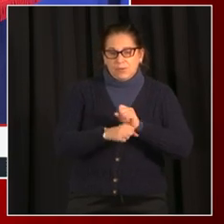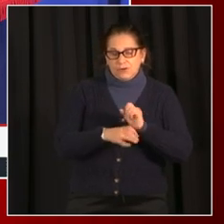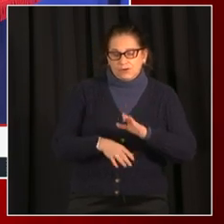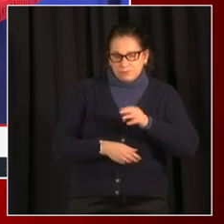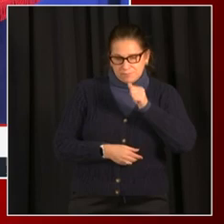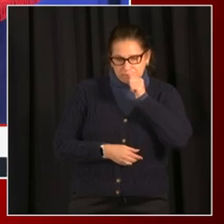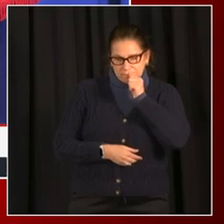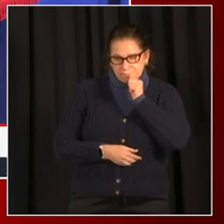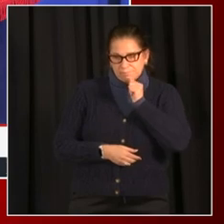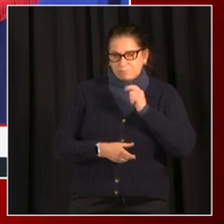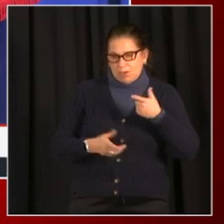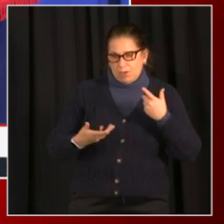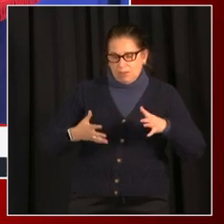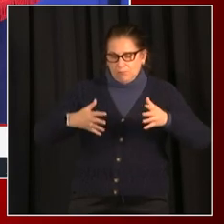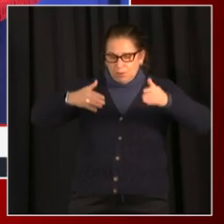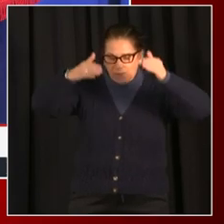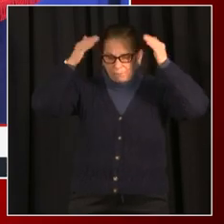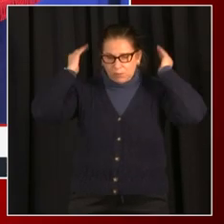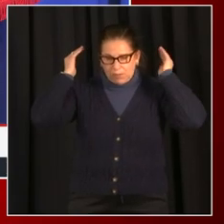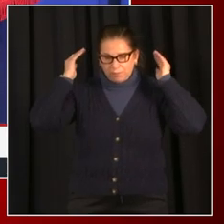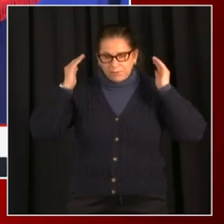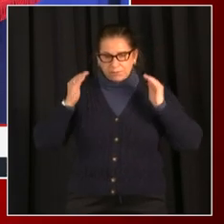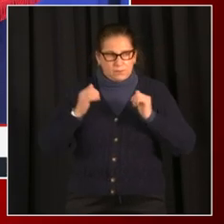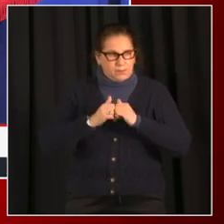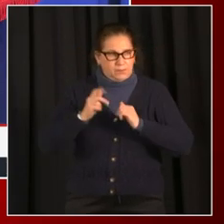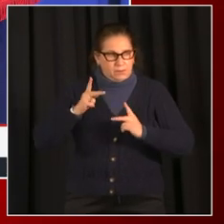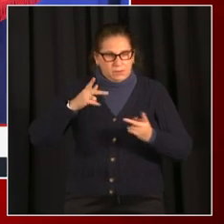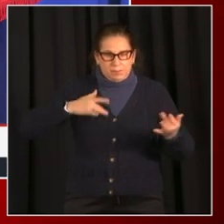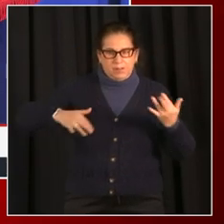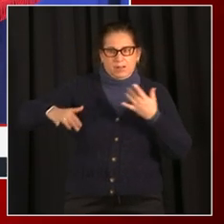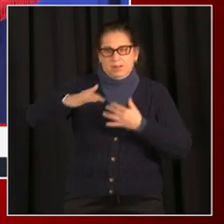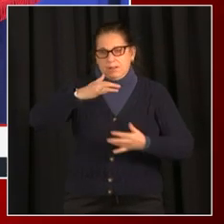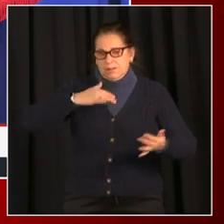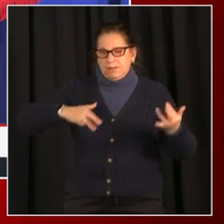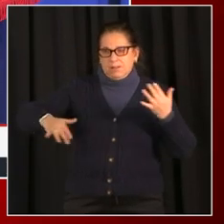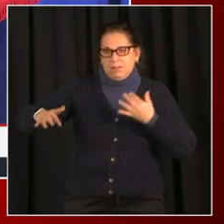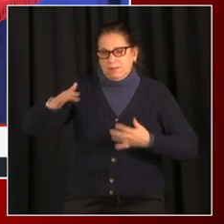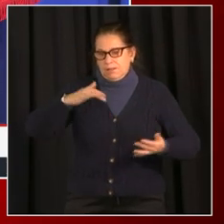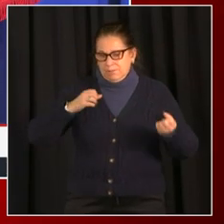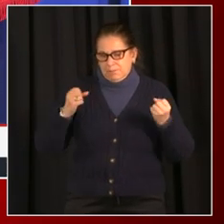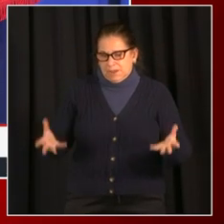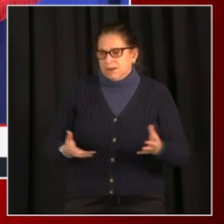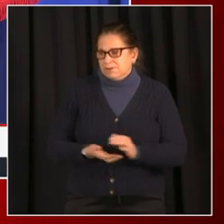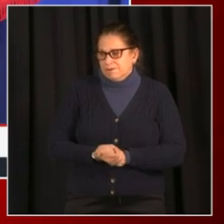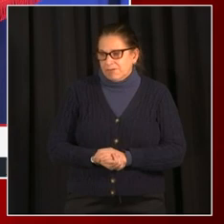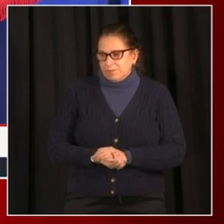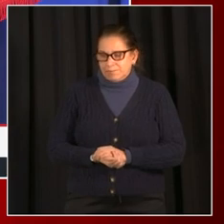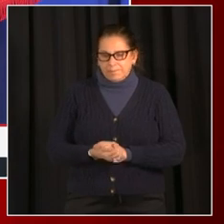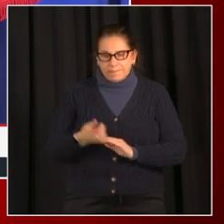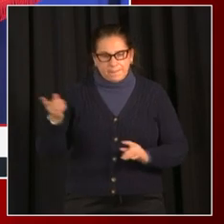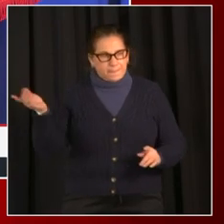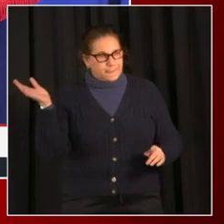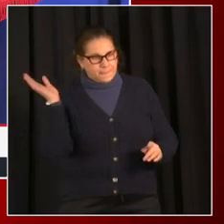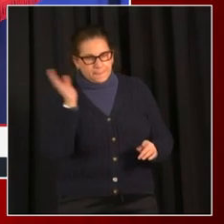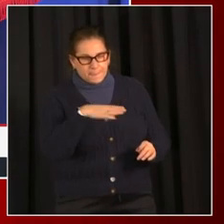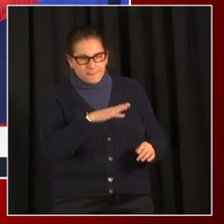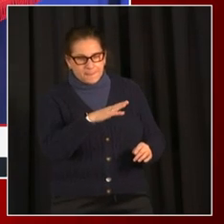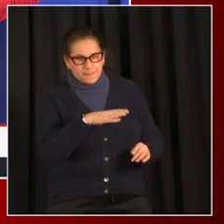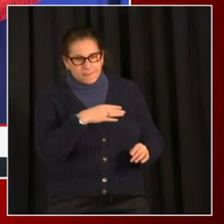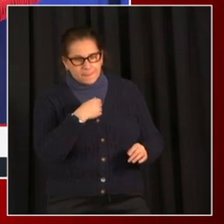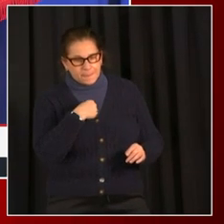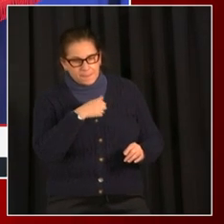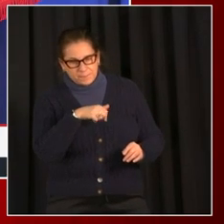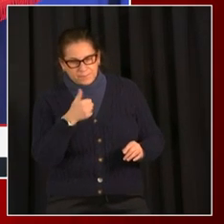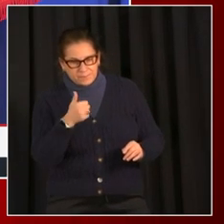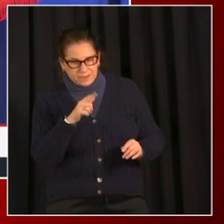overwhelmed following these holidays. One separate issue related